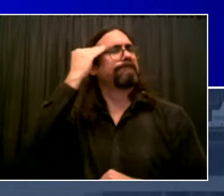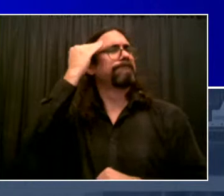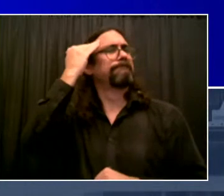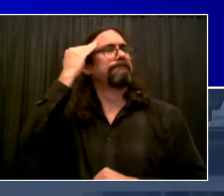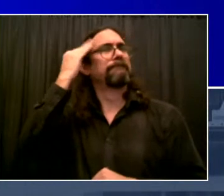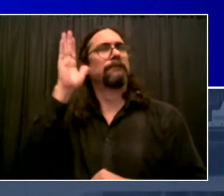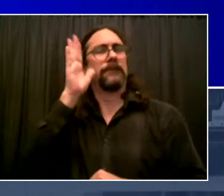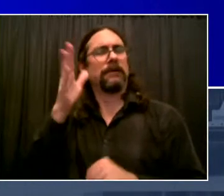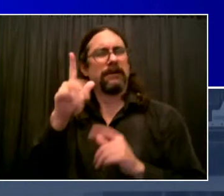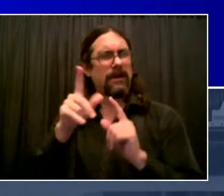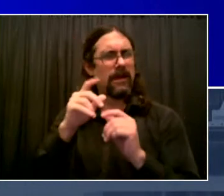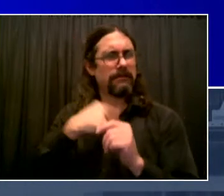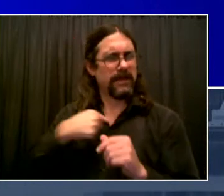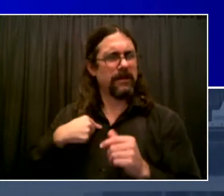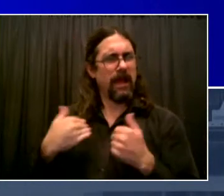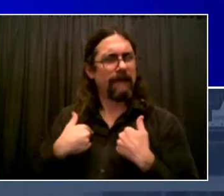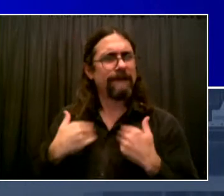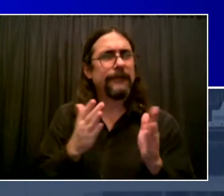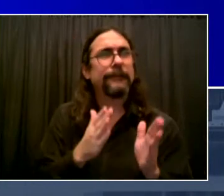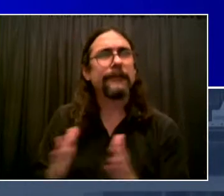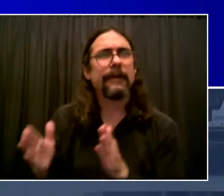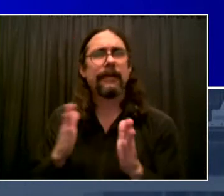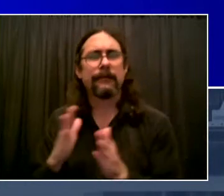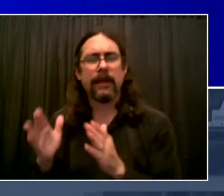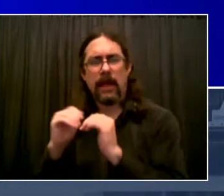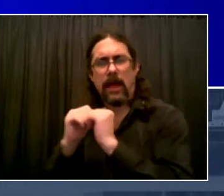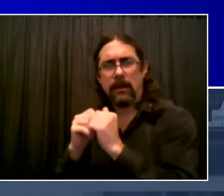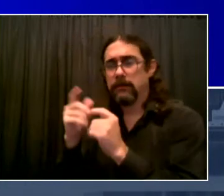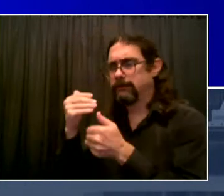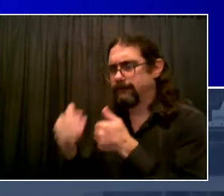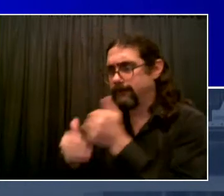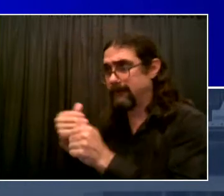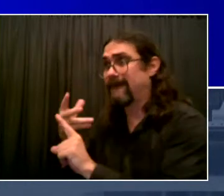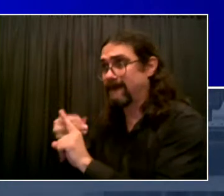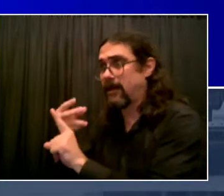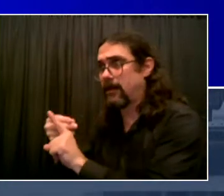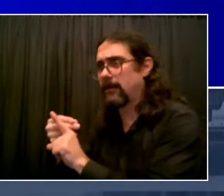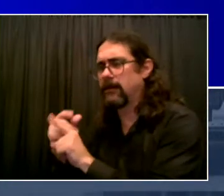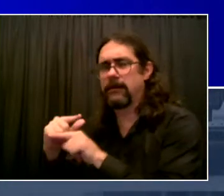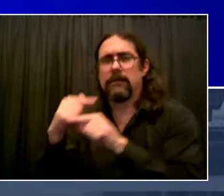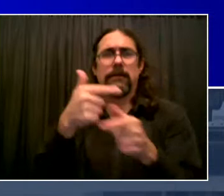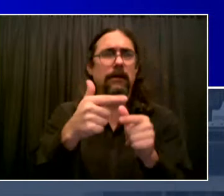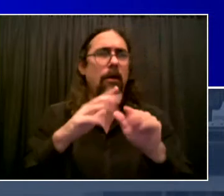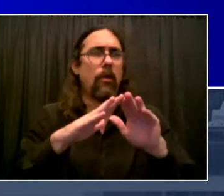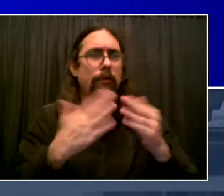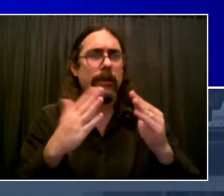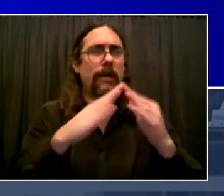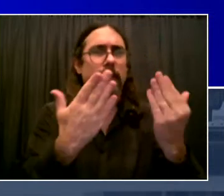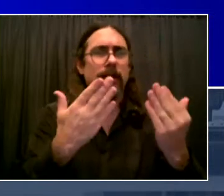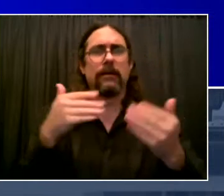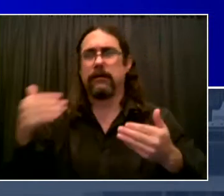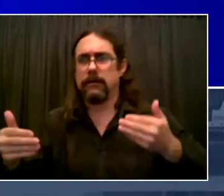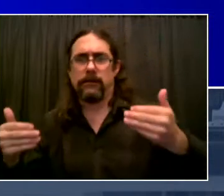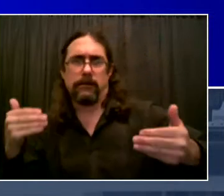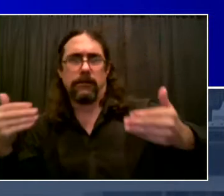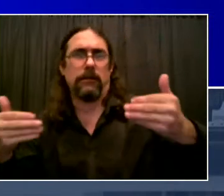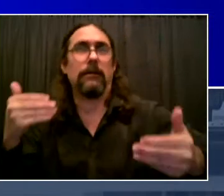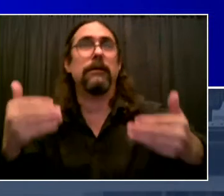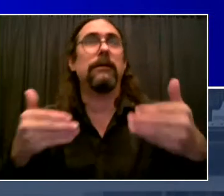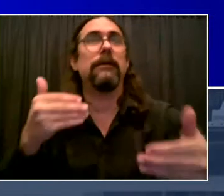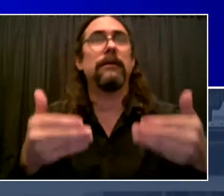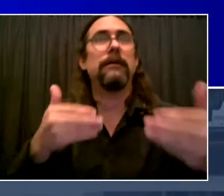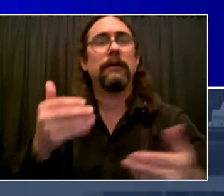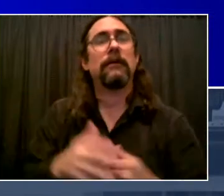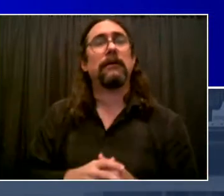there who were going to be a part of this. We wanted it to work for them, so we sent out teams of city officials